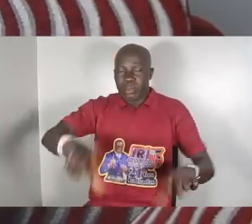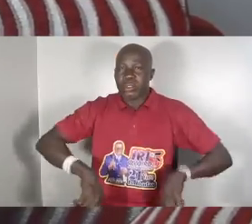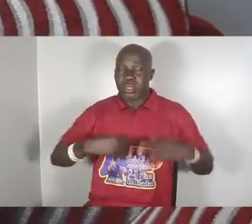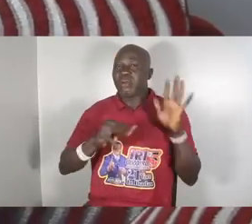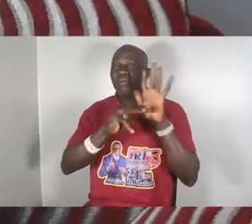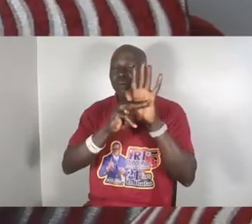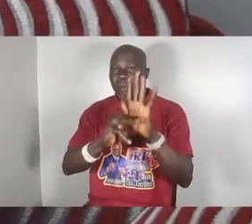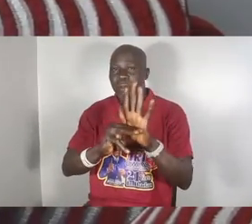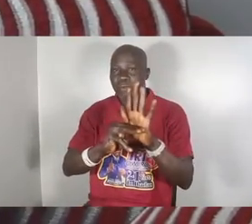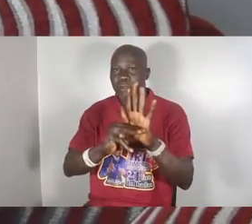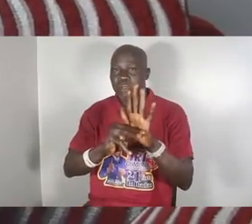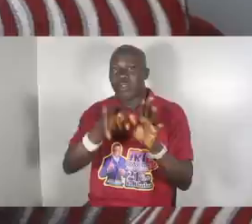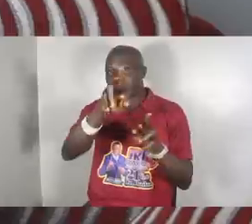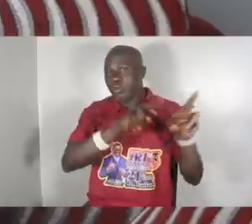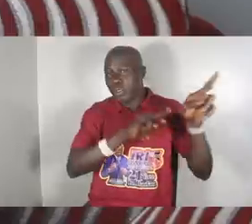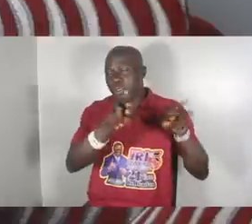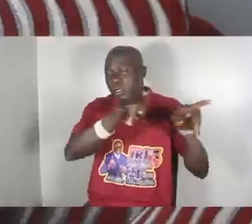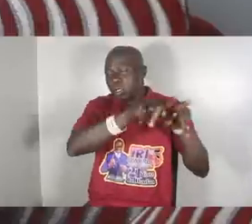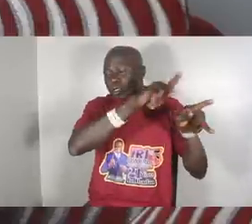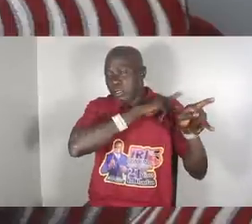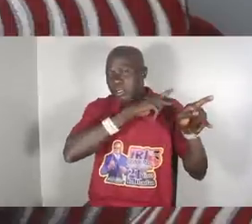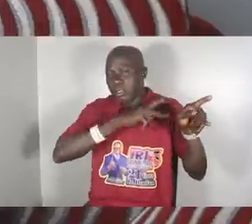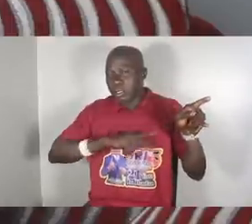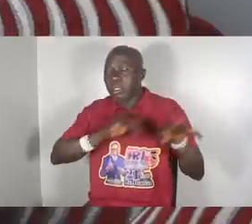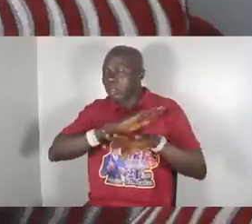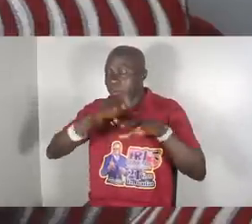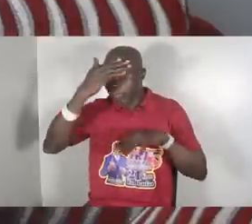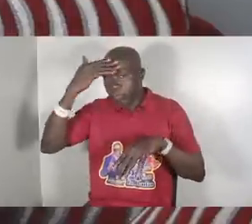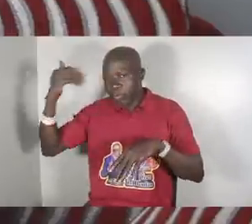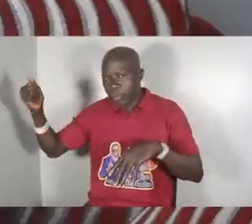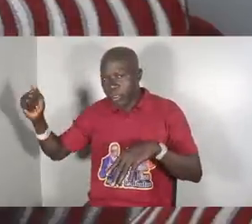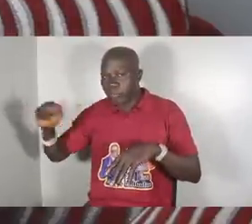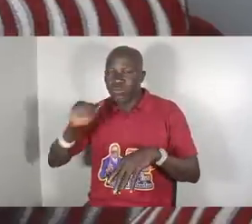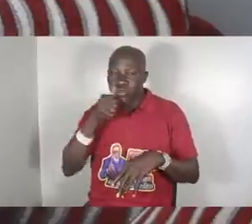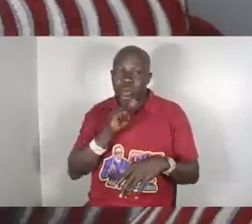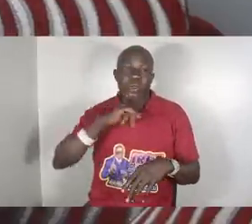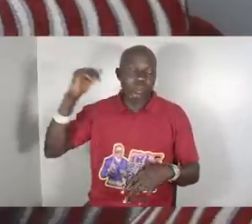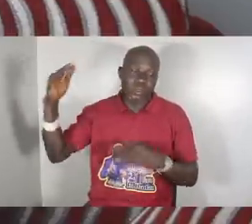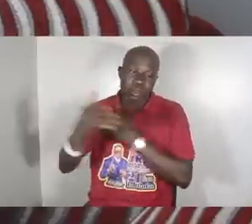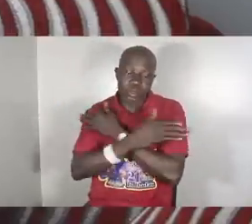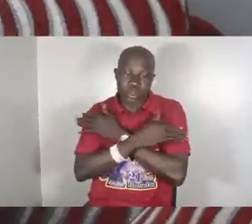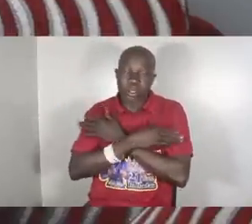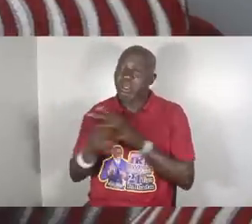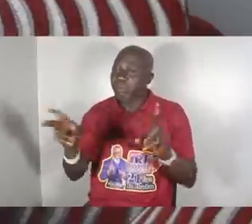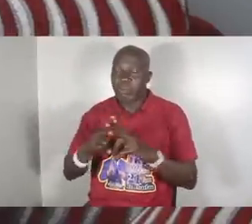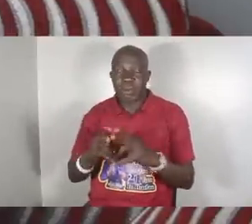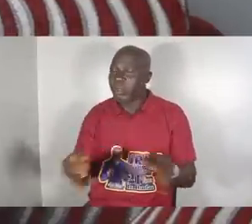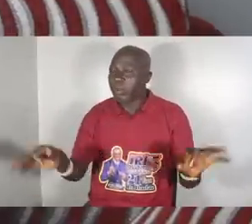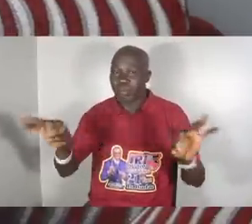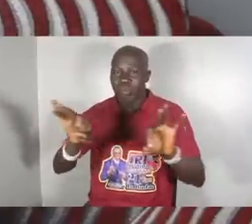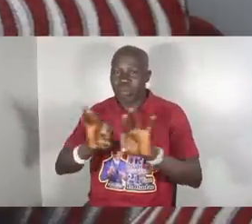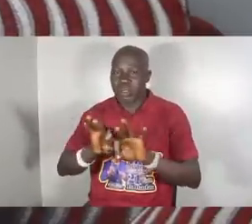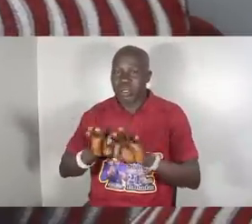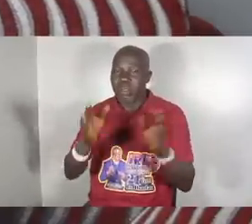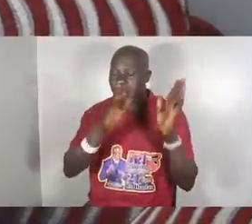a fo amen la manifest wa se bi oba amen mo gbagbe don't forget on last sunday tomorrow sunday o se pataki it's very